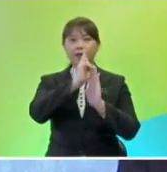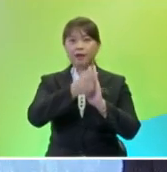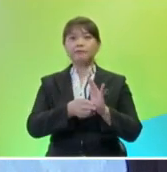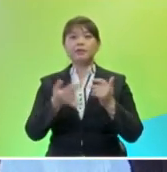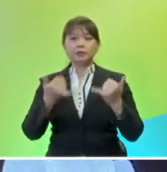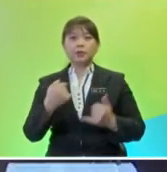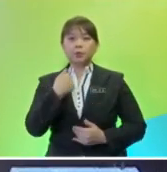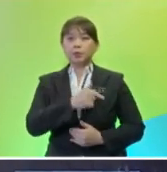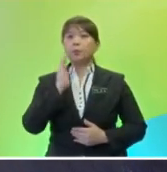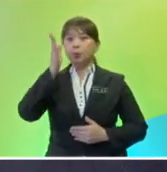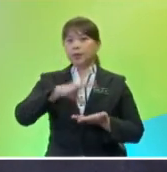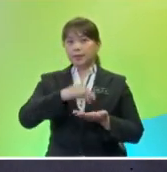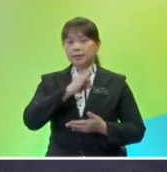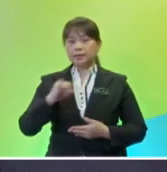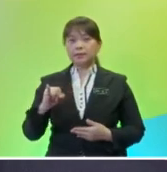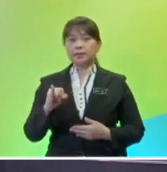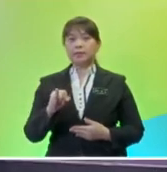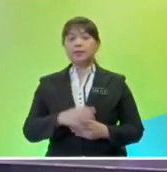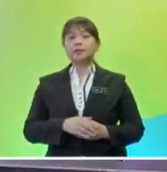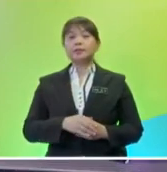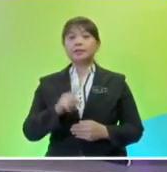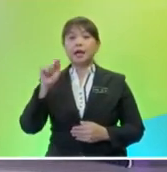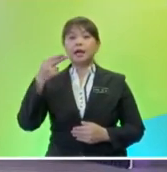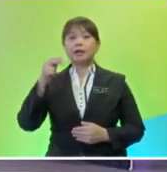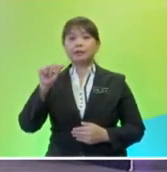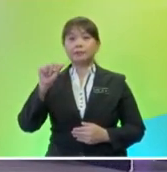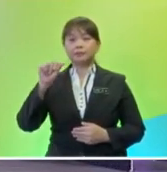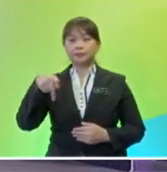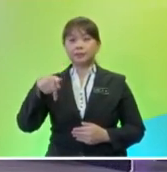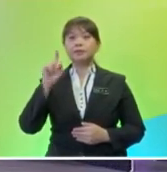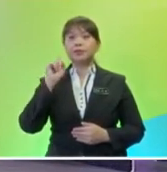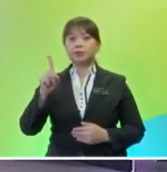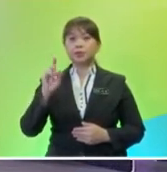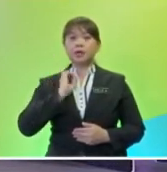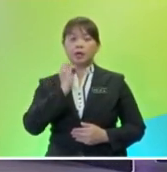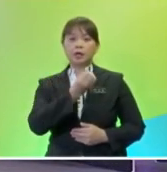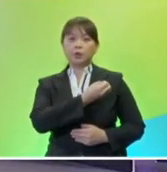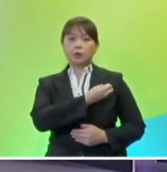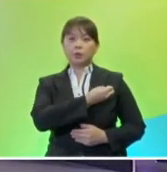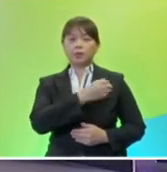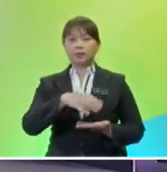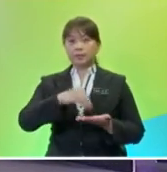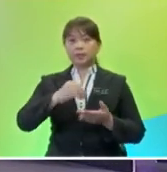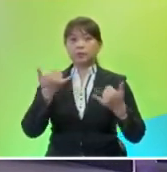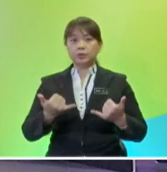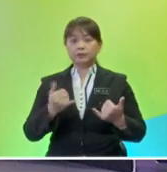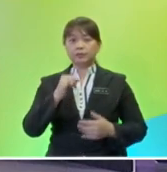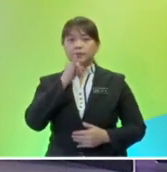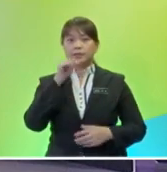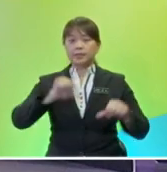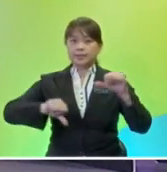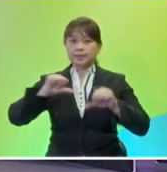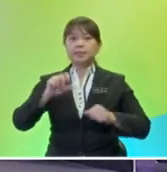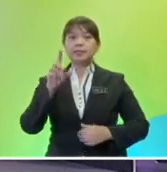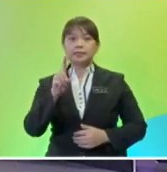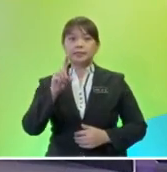be learning first slot tahap satu. And our subject for today, is Science DLP or